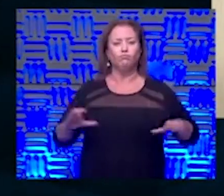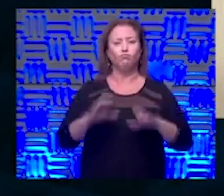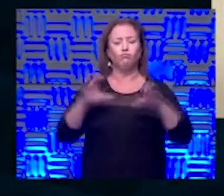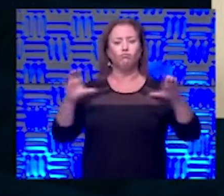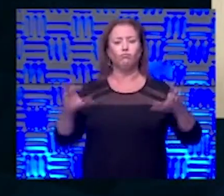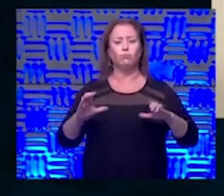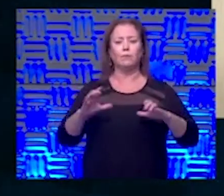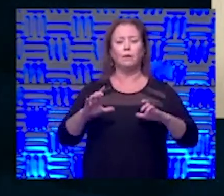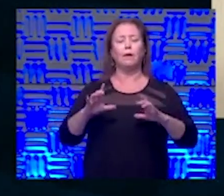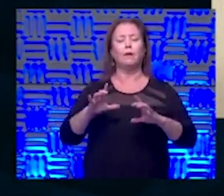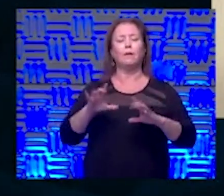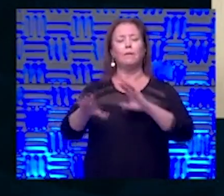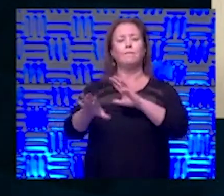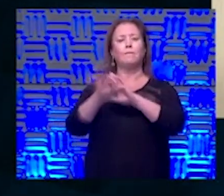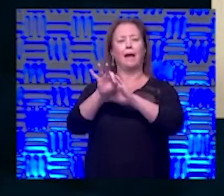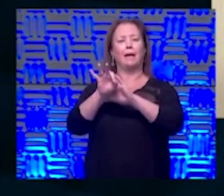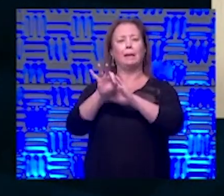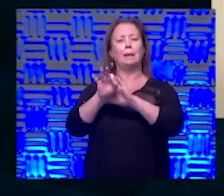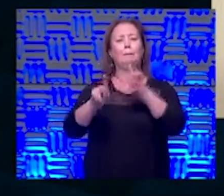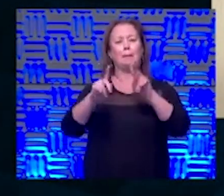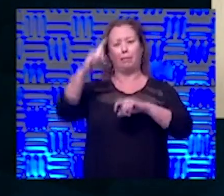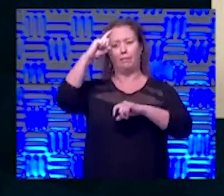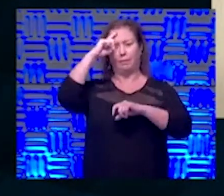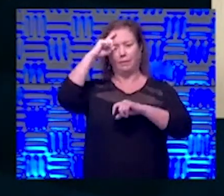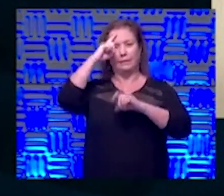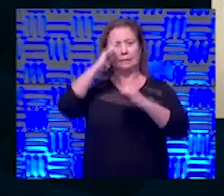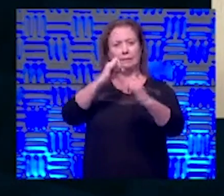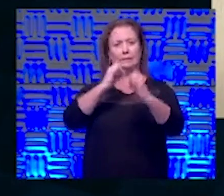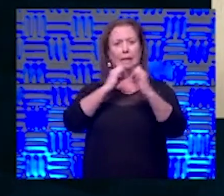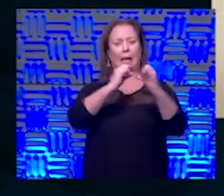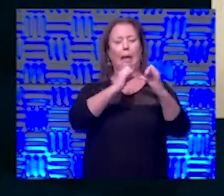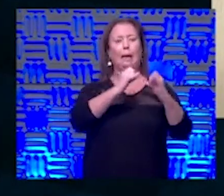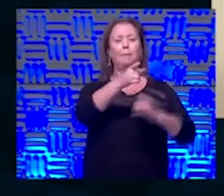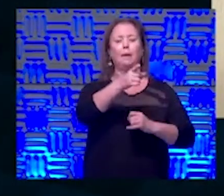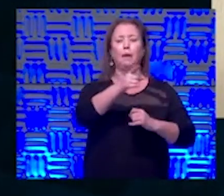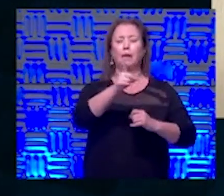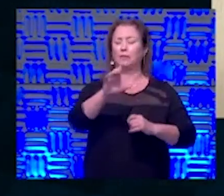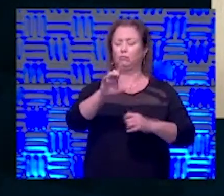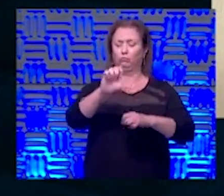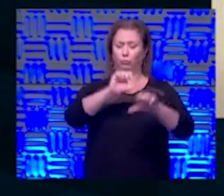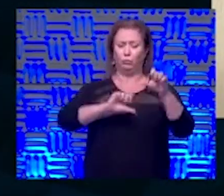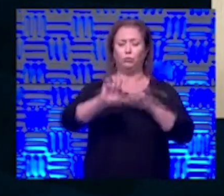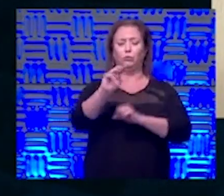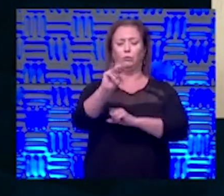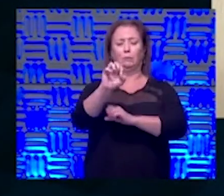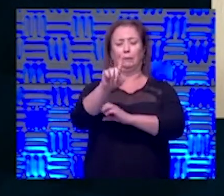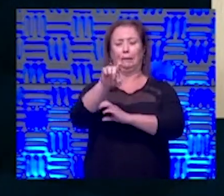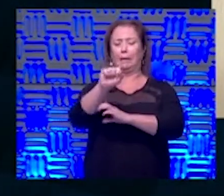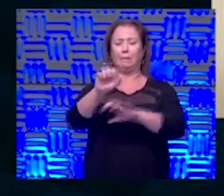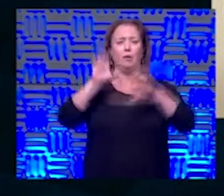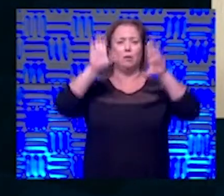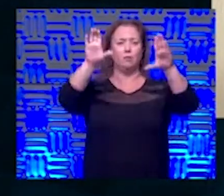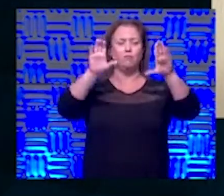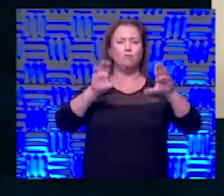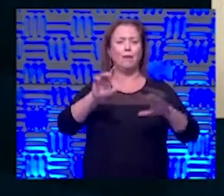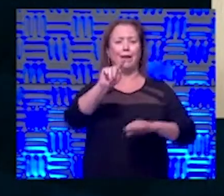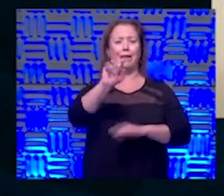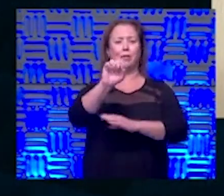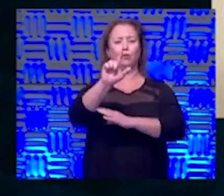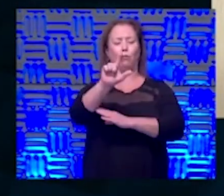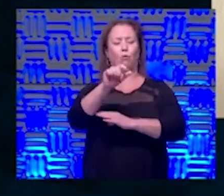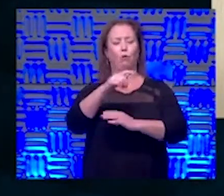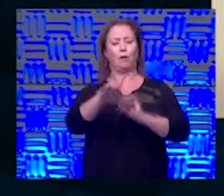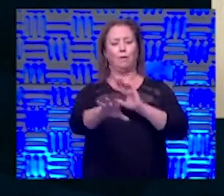like-minded people. So this is where social technology or social media can be a great asset to reach out to those that have similar